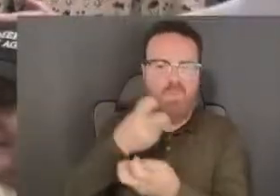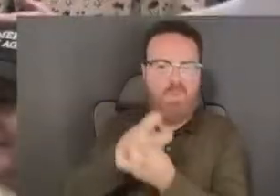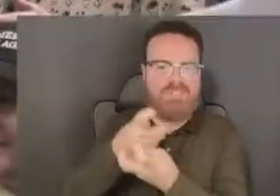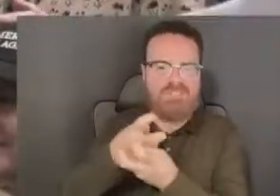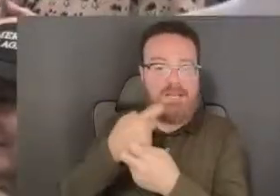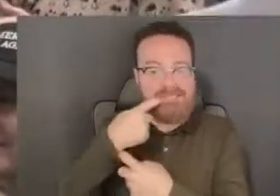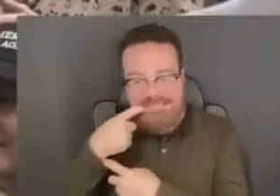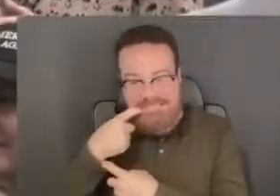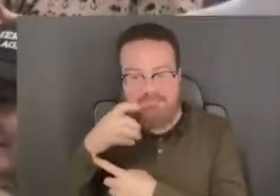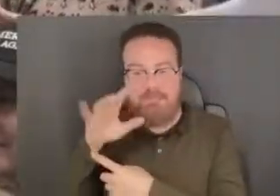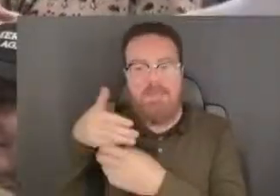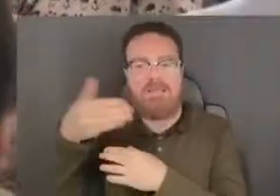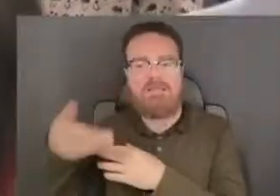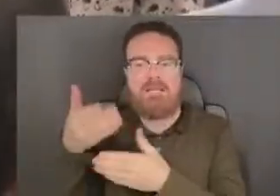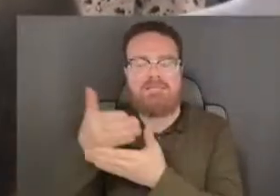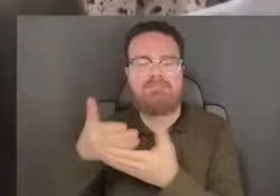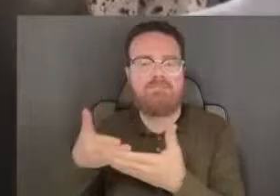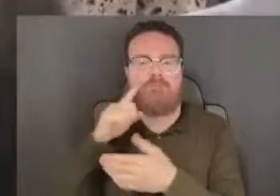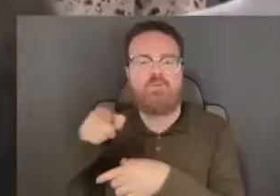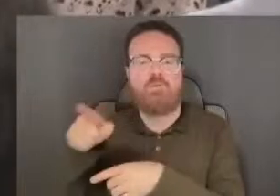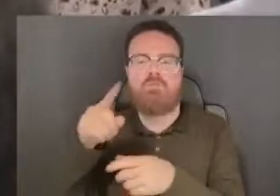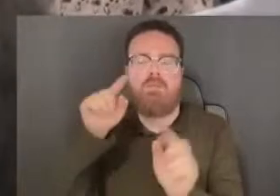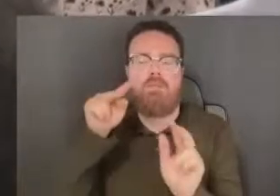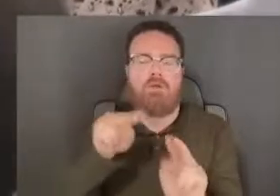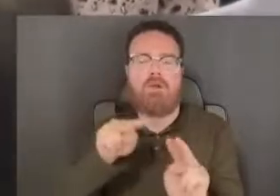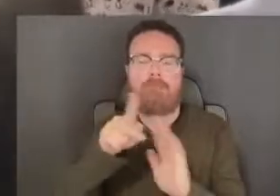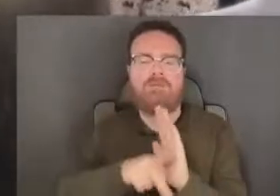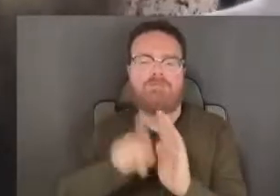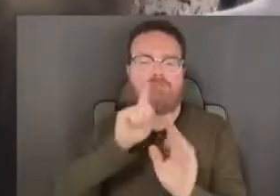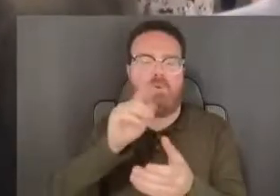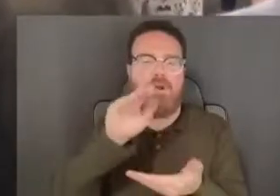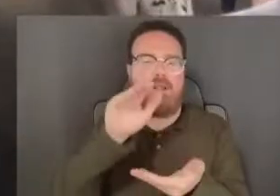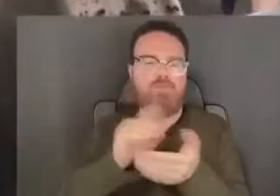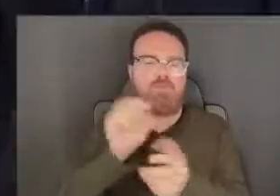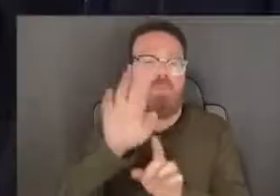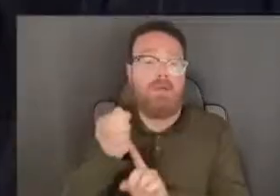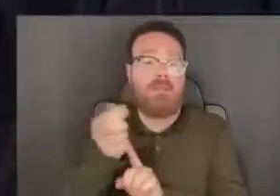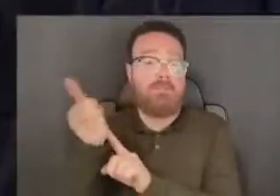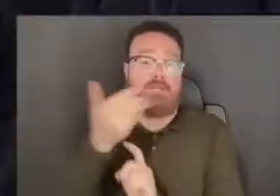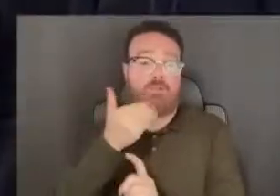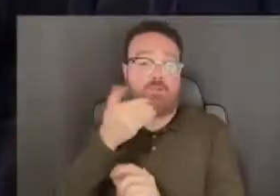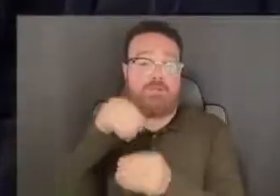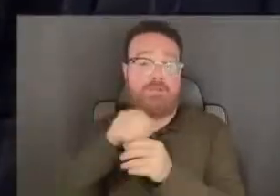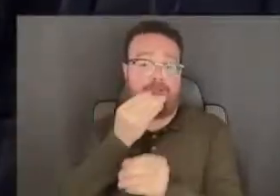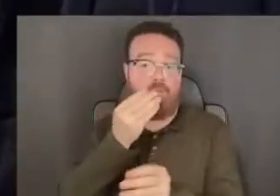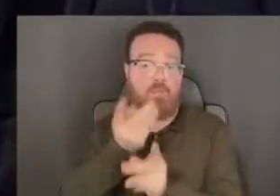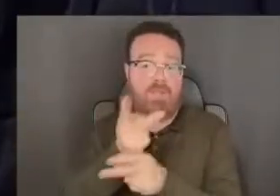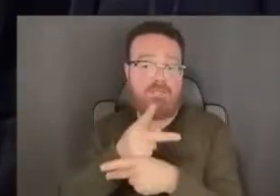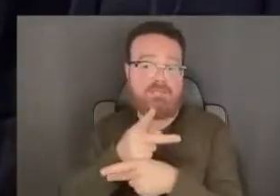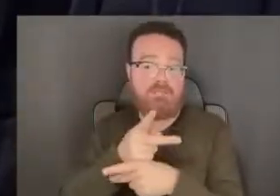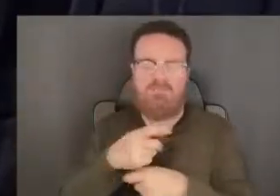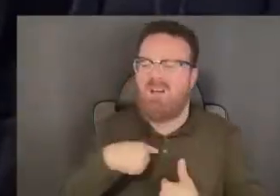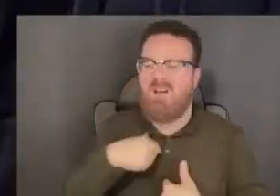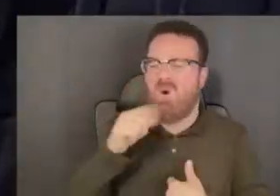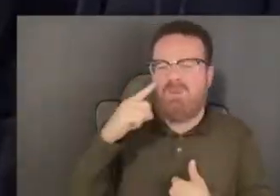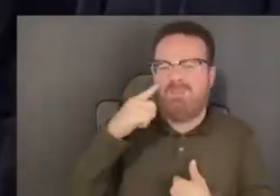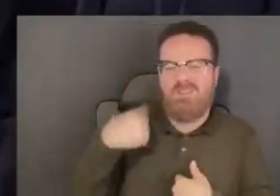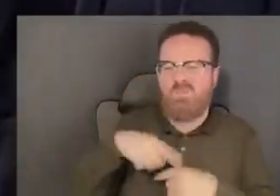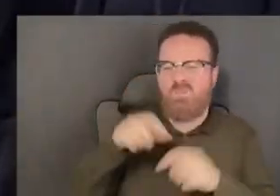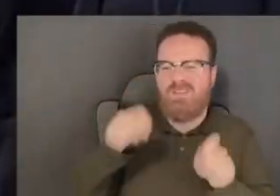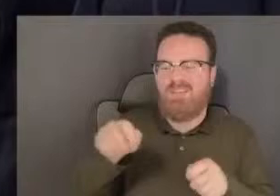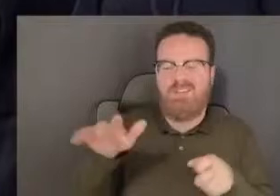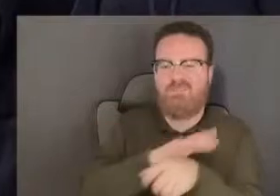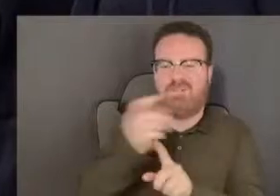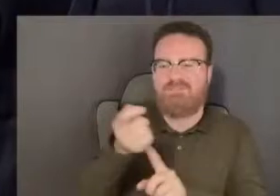you, looking at policies to reduce or even eliminate sugar in food products? I don't think that we're going to be able to eliminate